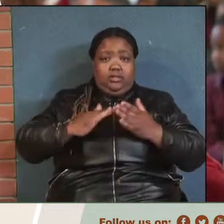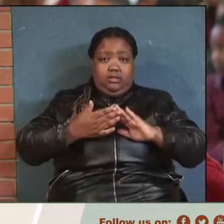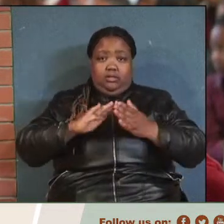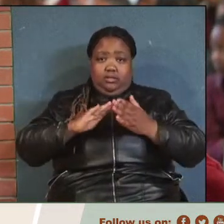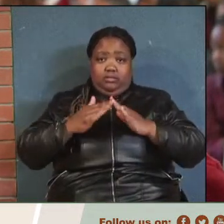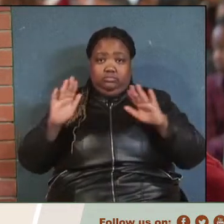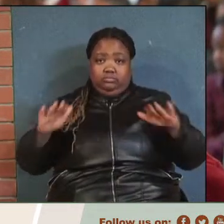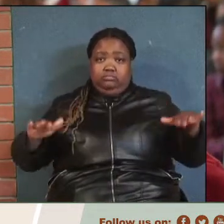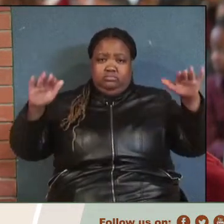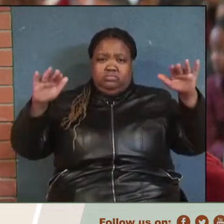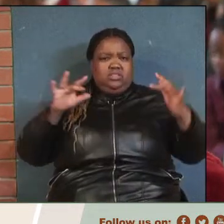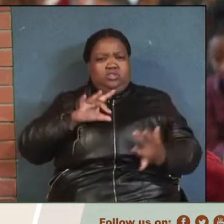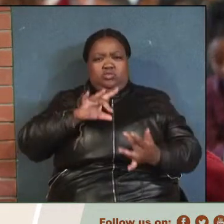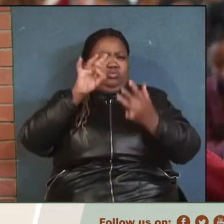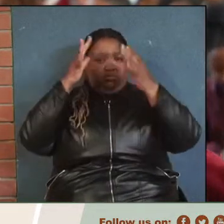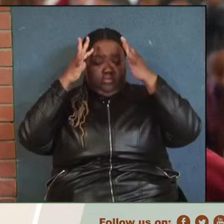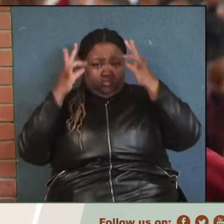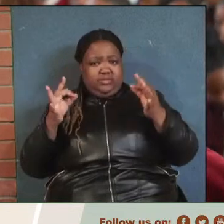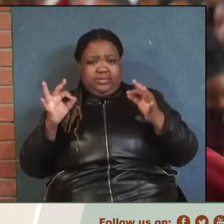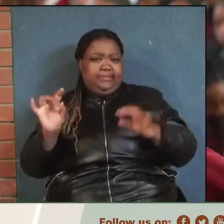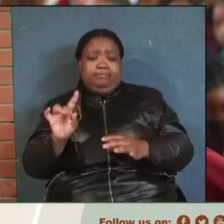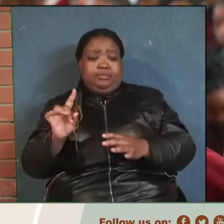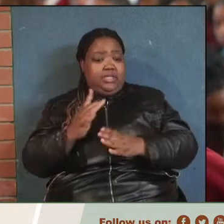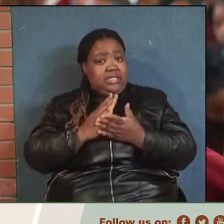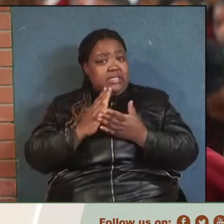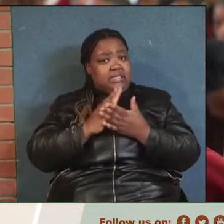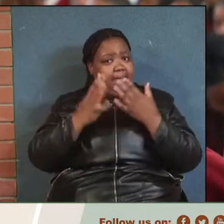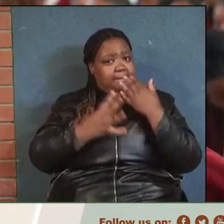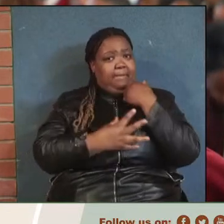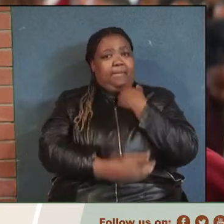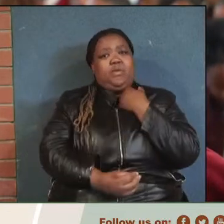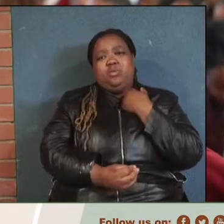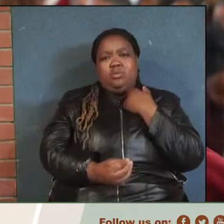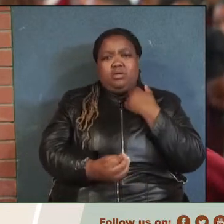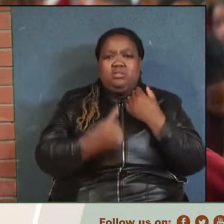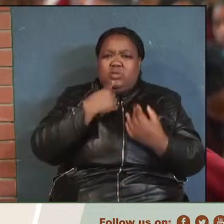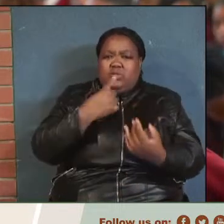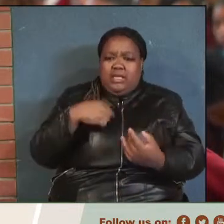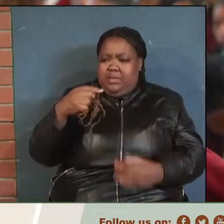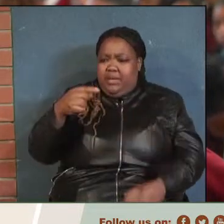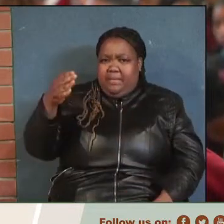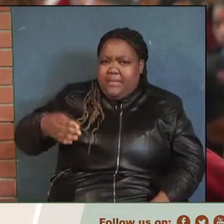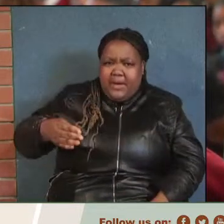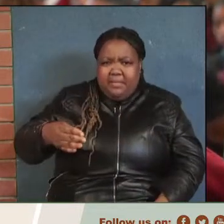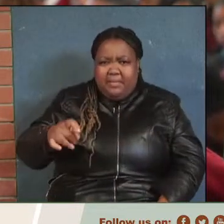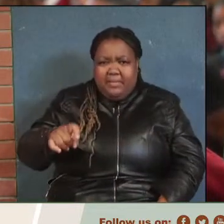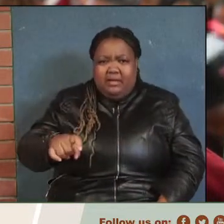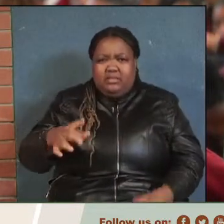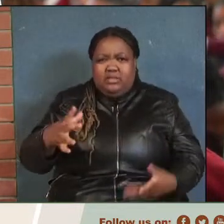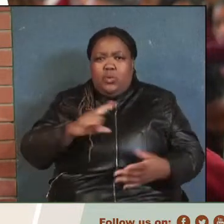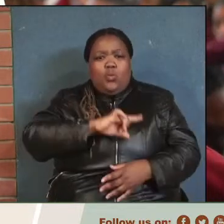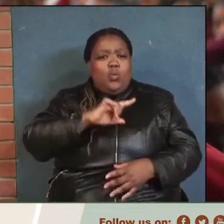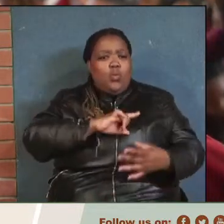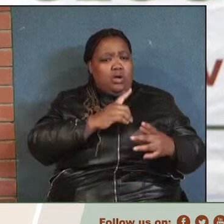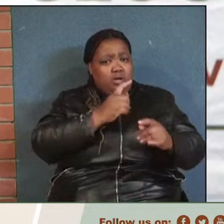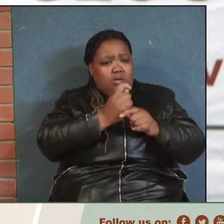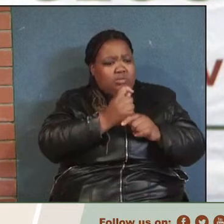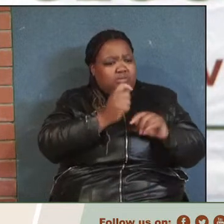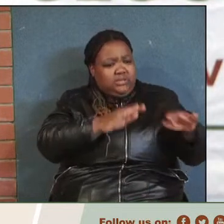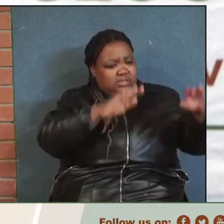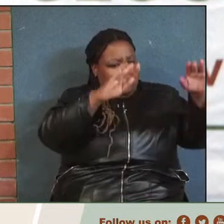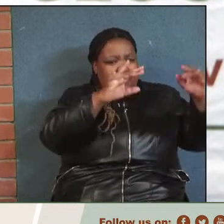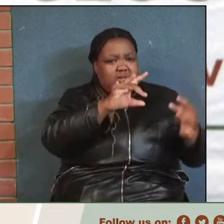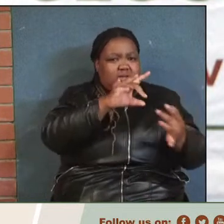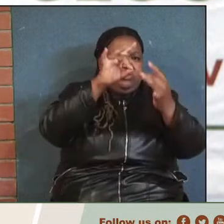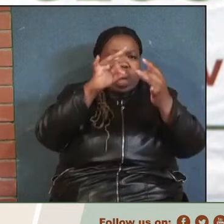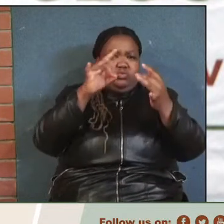are actually poor, and you cannot be telling us that we're not supposed to be there because we can't afford to get out of there. So.